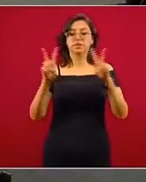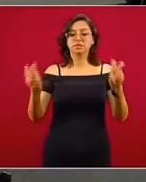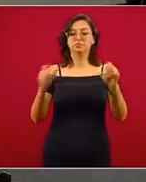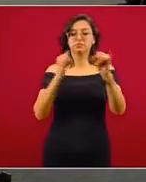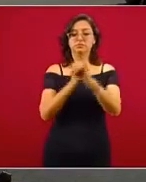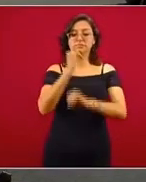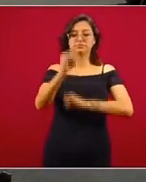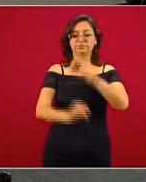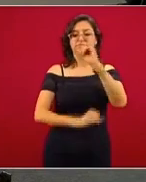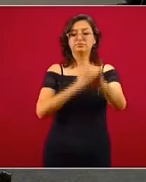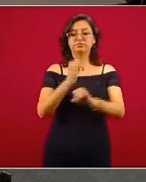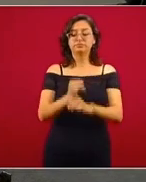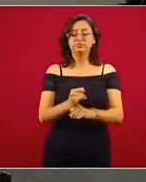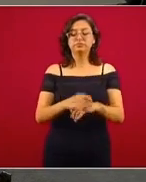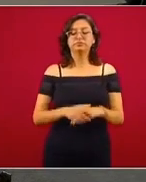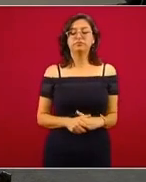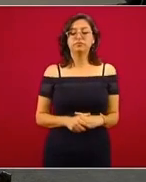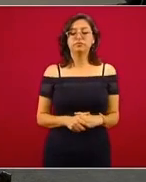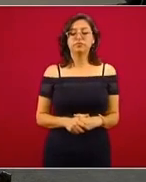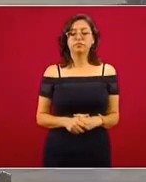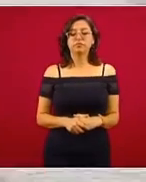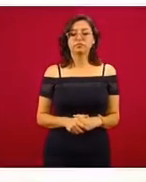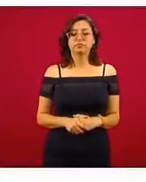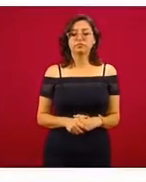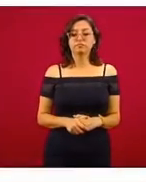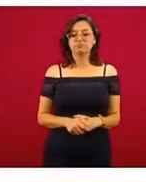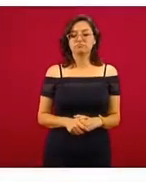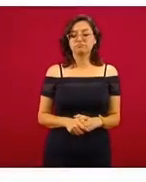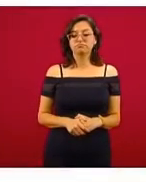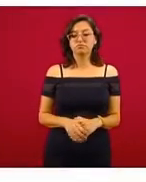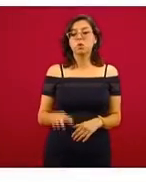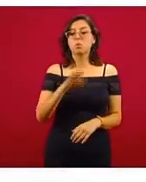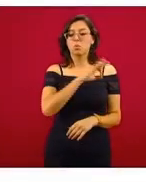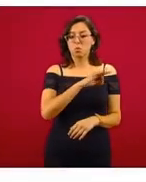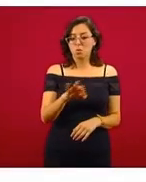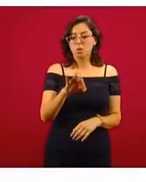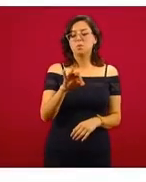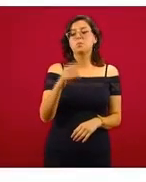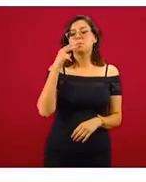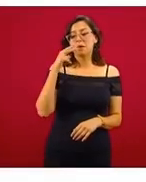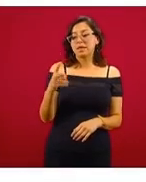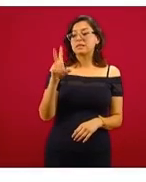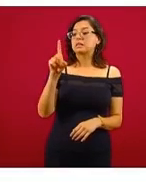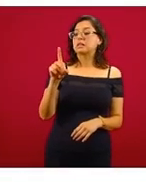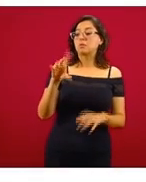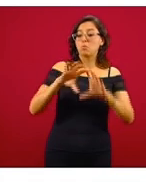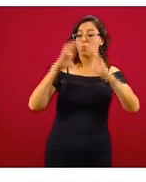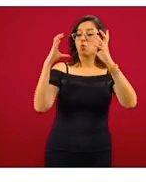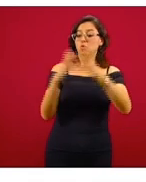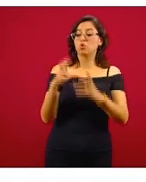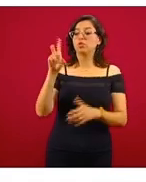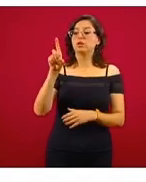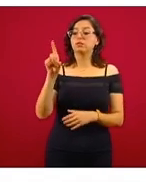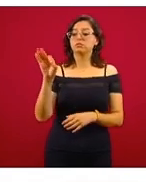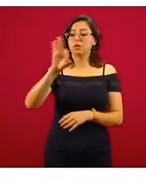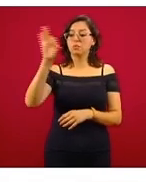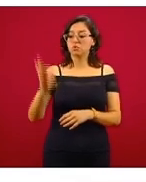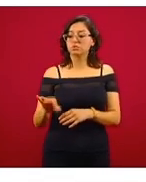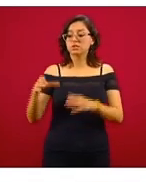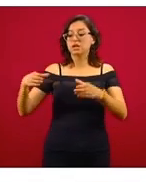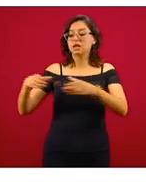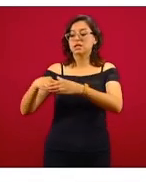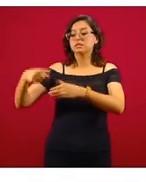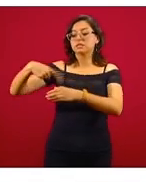en donde vemos cómo sigue siendo solo una tercera As you parte can de los see, casos activos de toda la pandemia en el mundo.